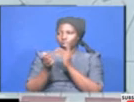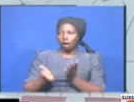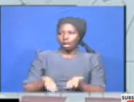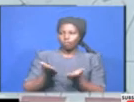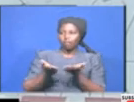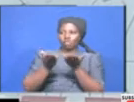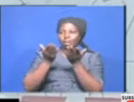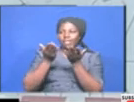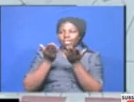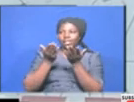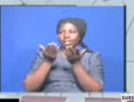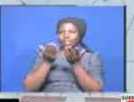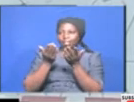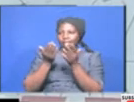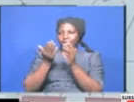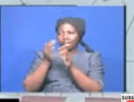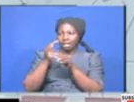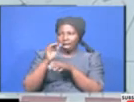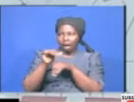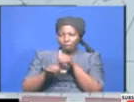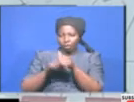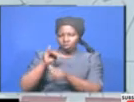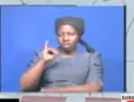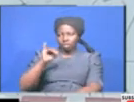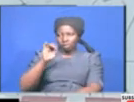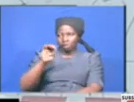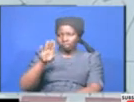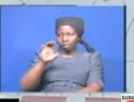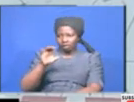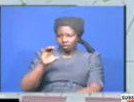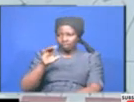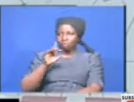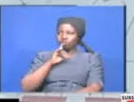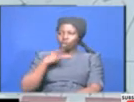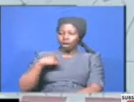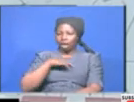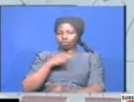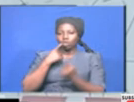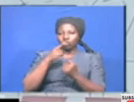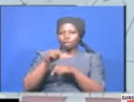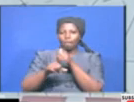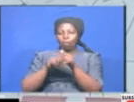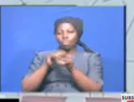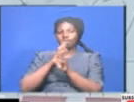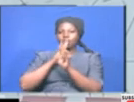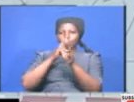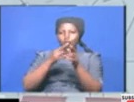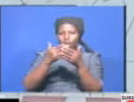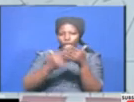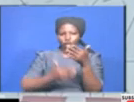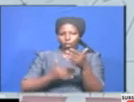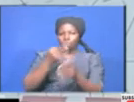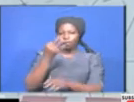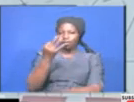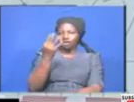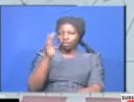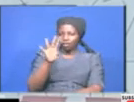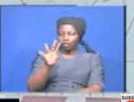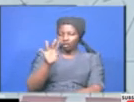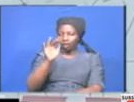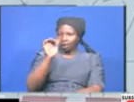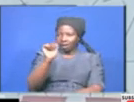as far as IEBC is concerned. And we are talking about the reported Form 34A. Because after